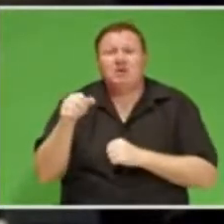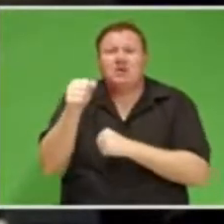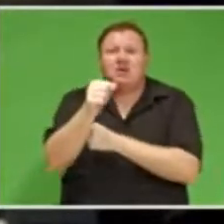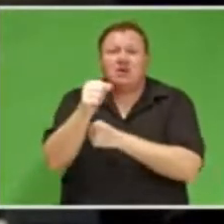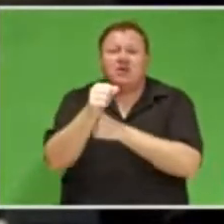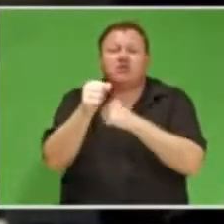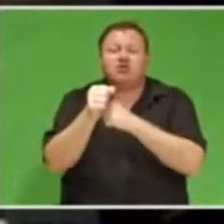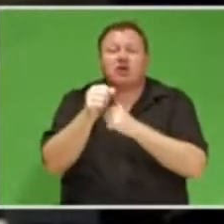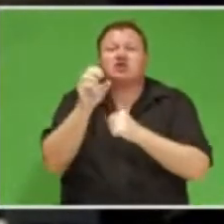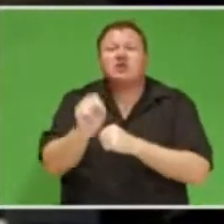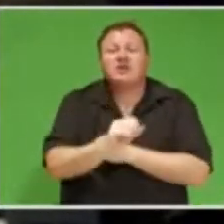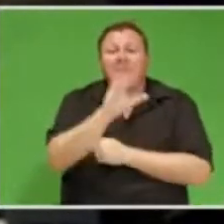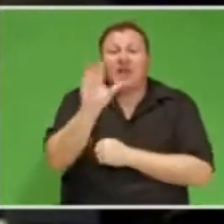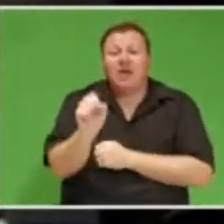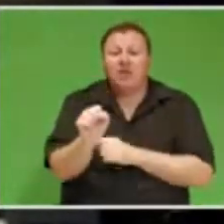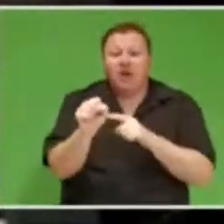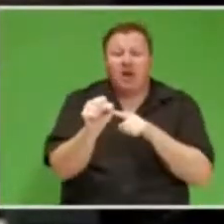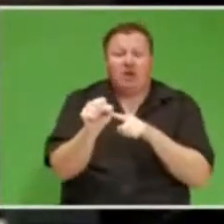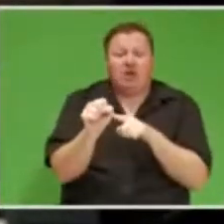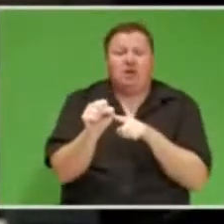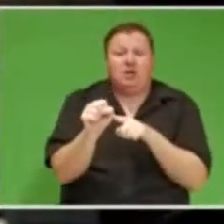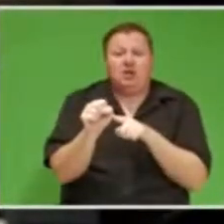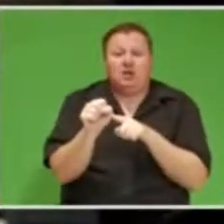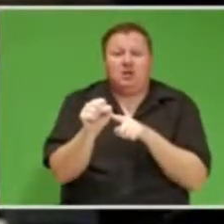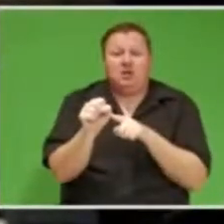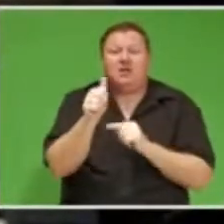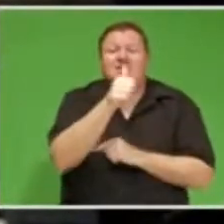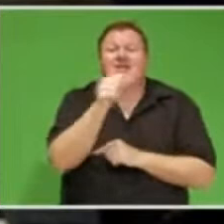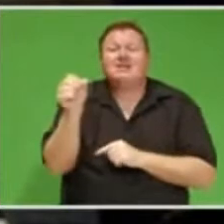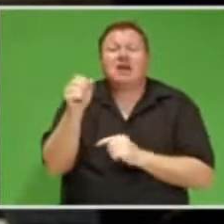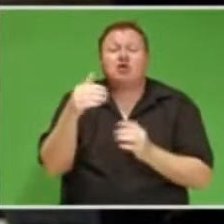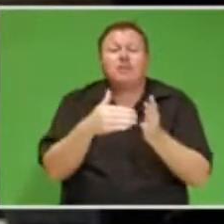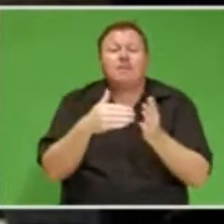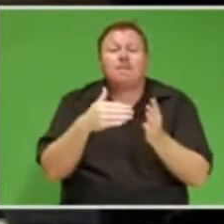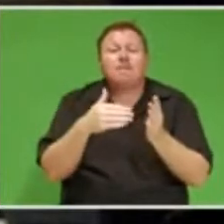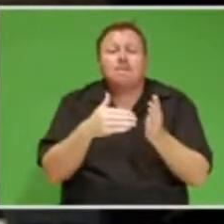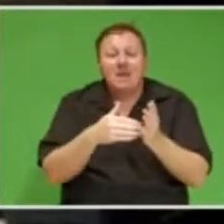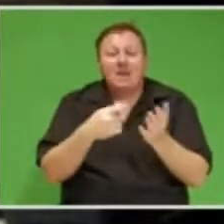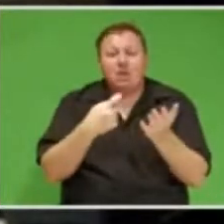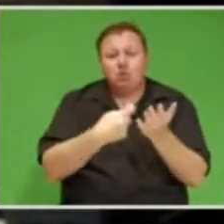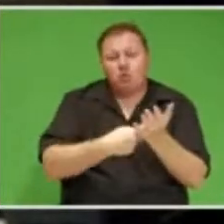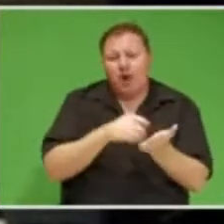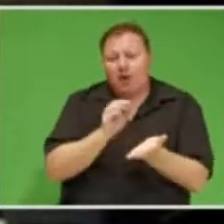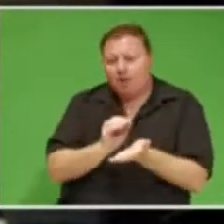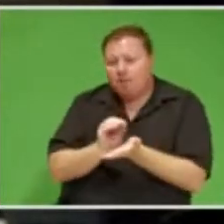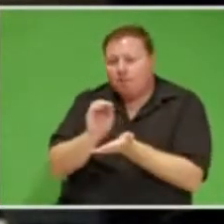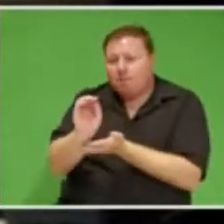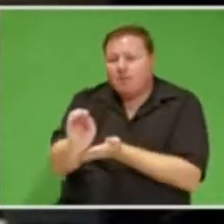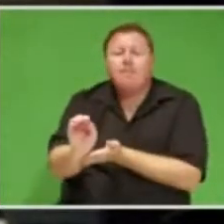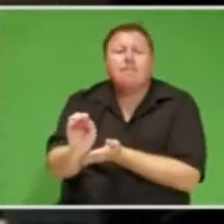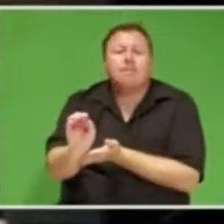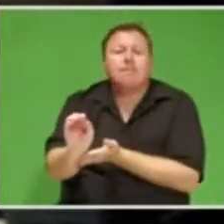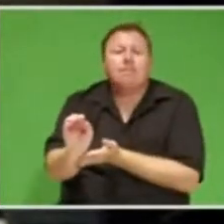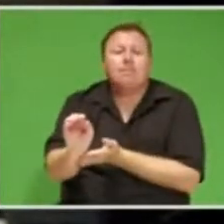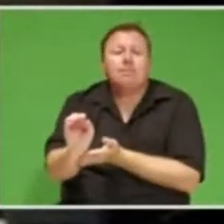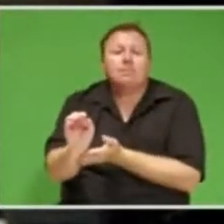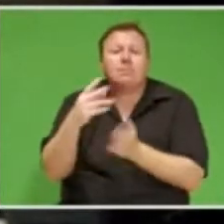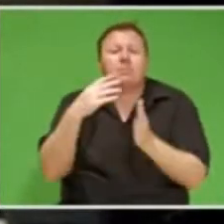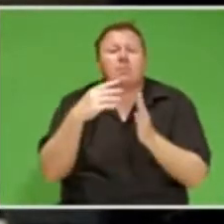South Africa has been allocated 600 million rand for project